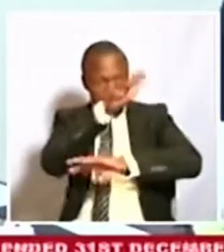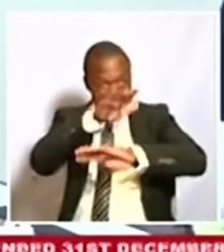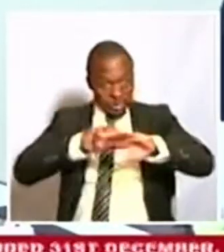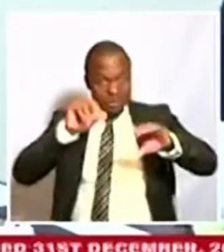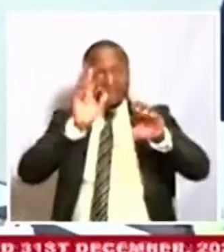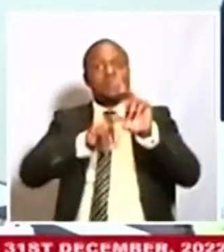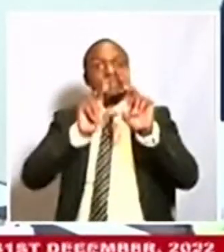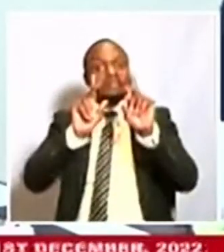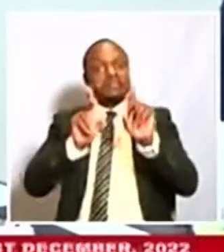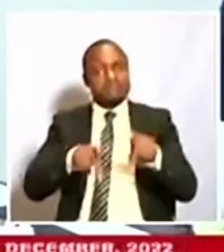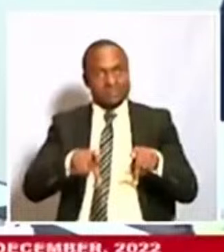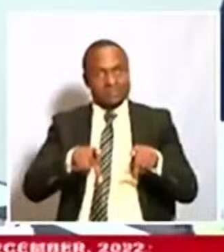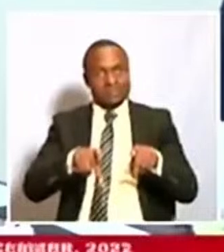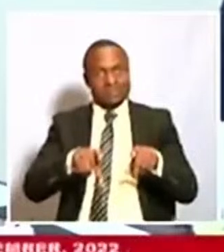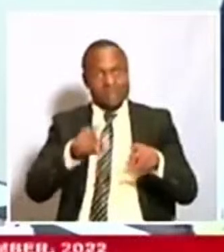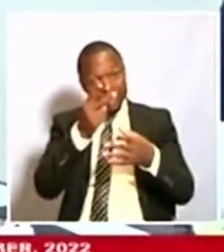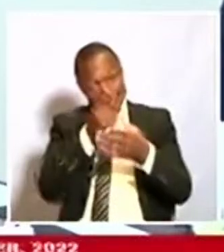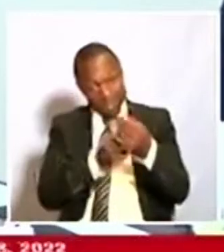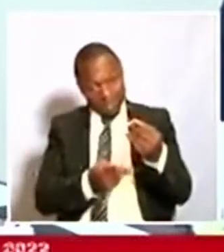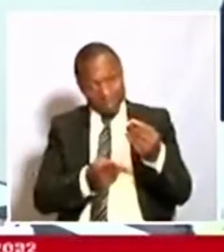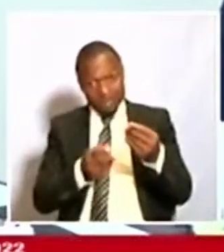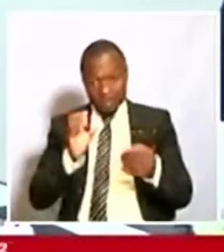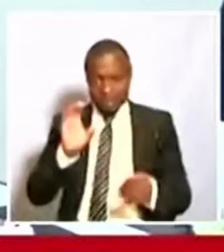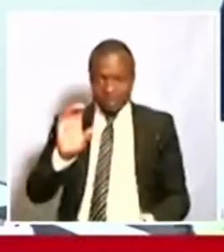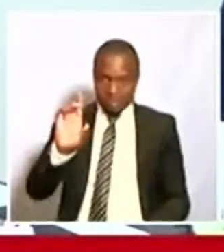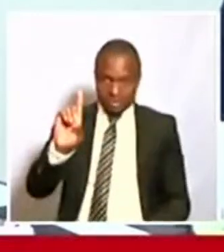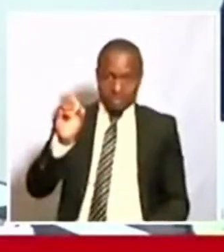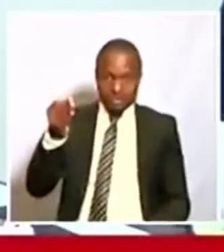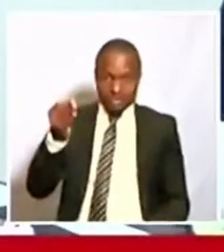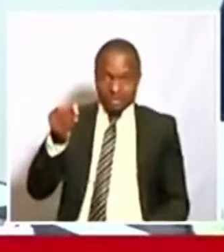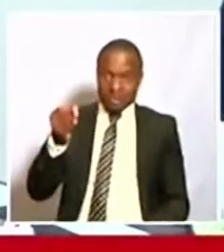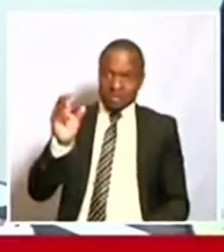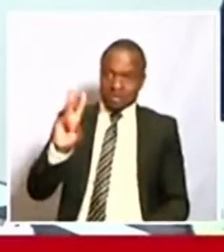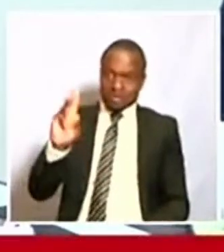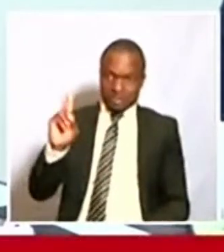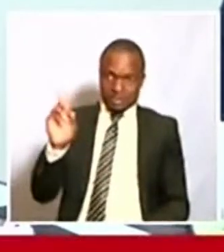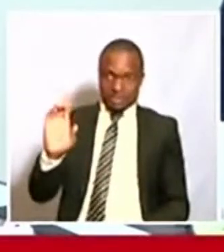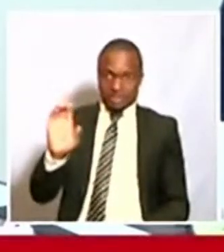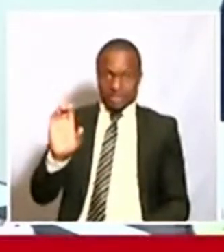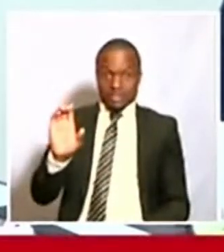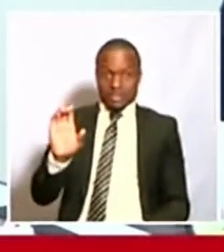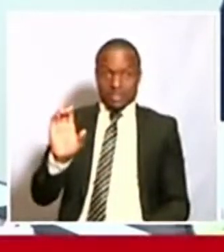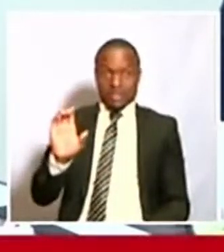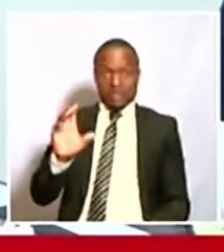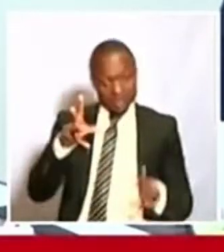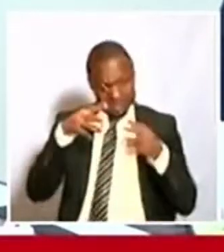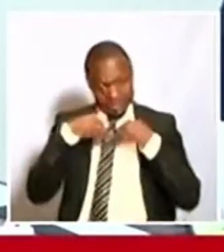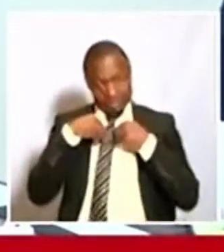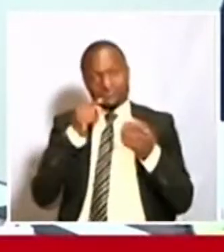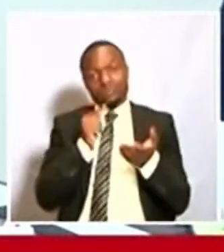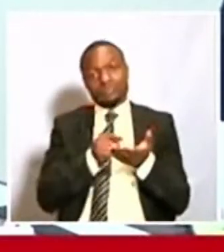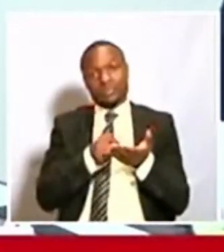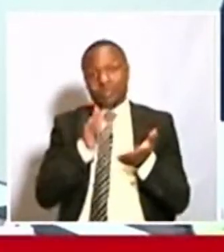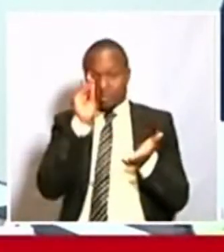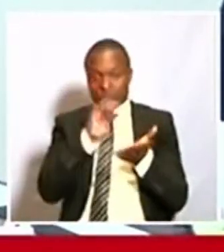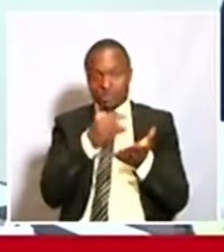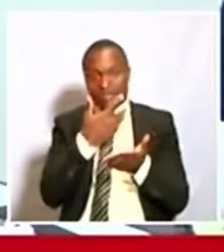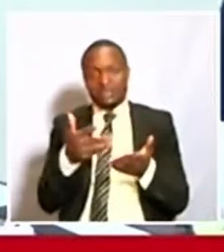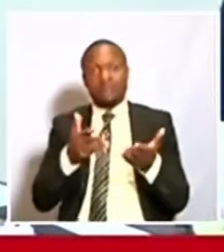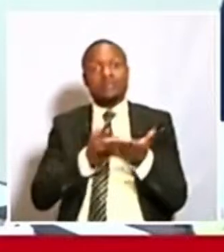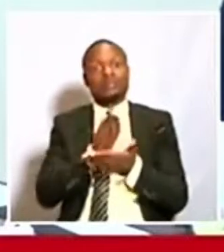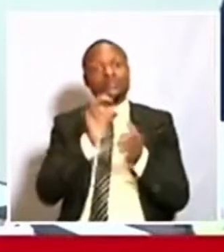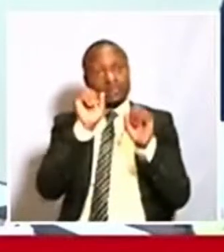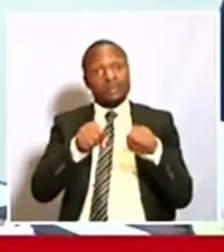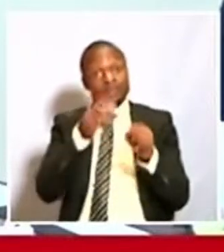chairperson for both for CDF and the WDC to verify these things, and we put the record straight. So I